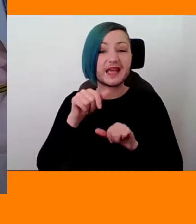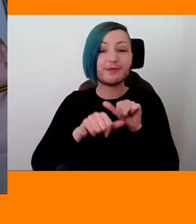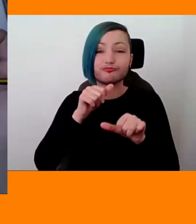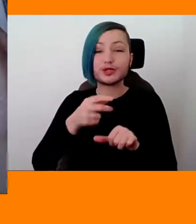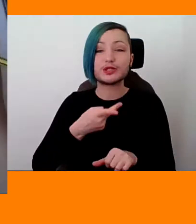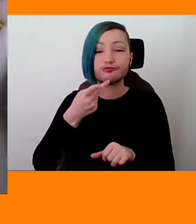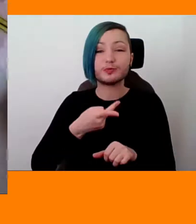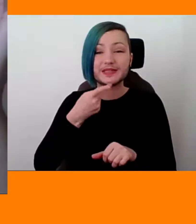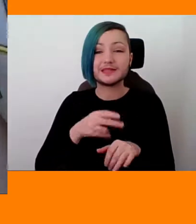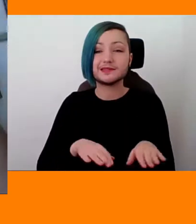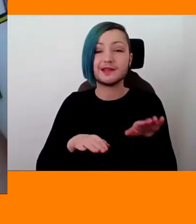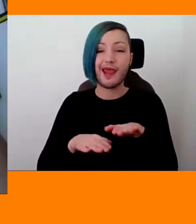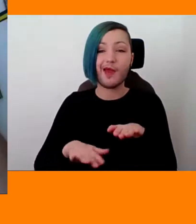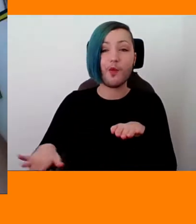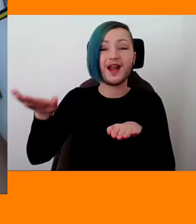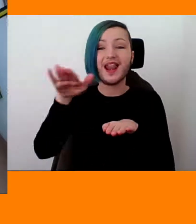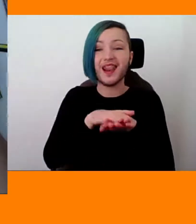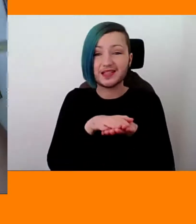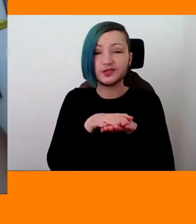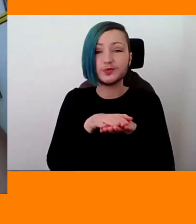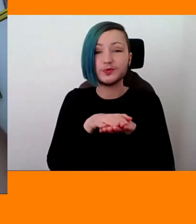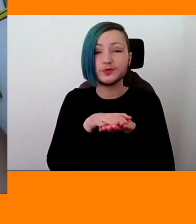of the first layer.